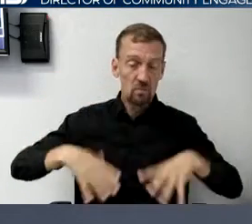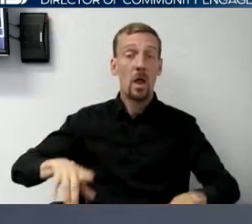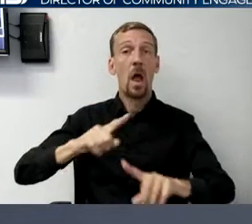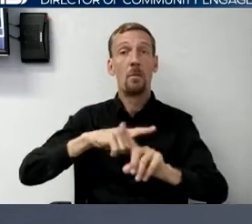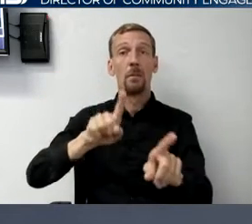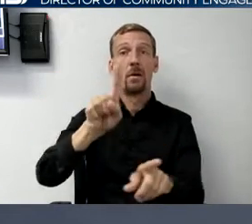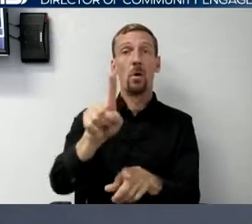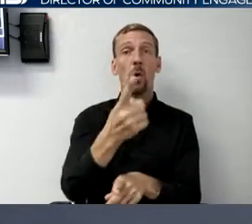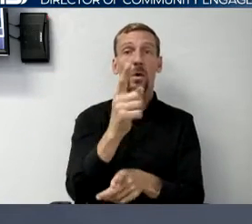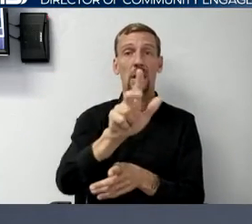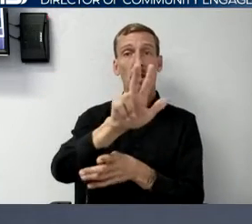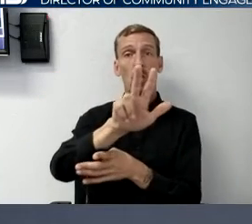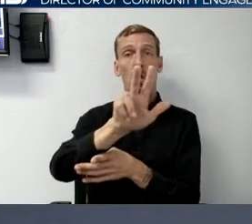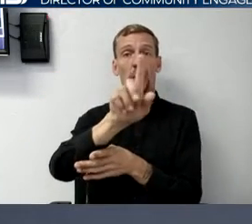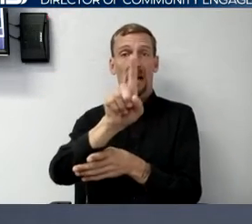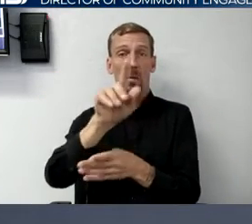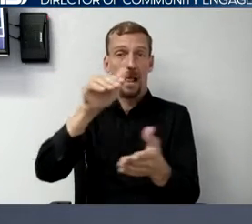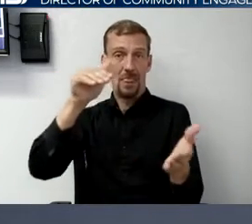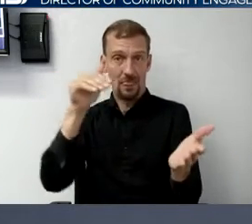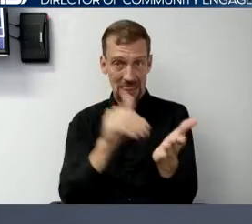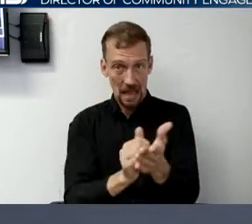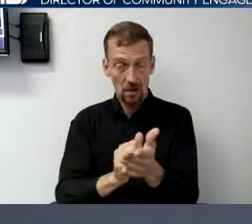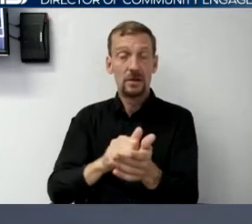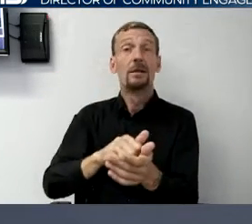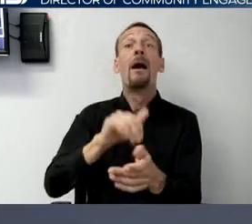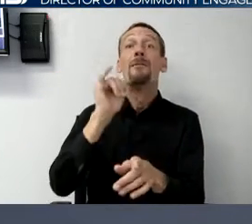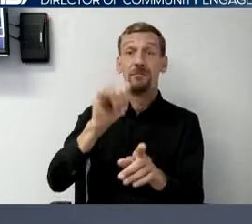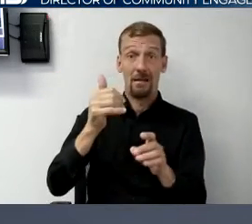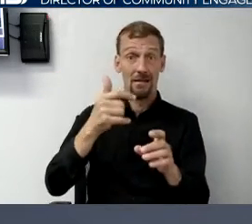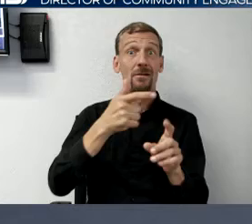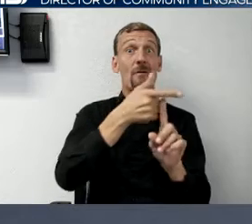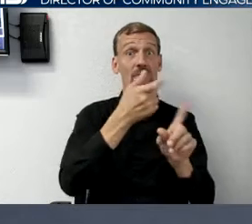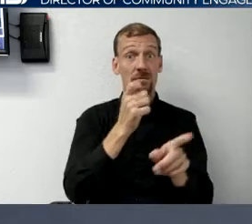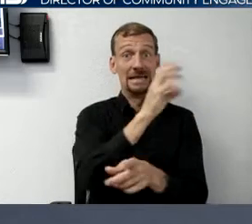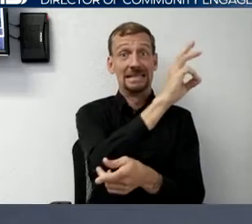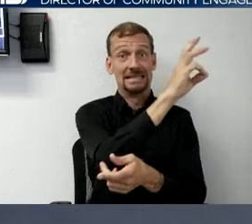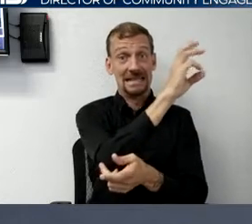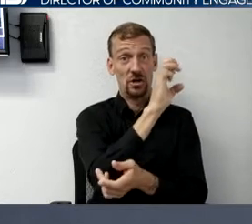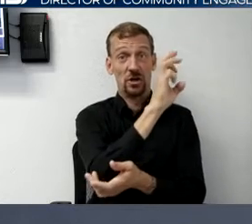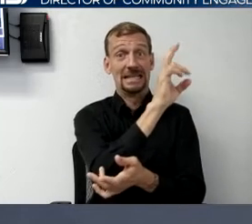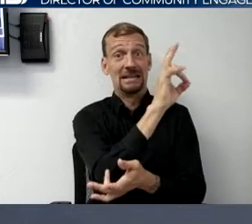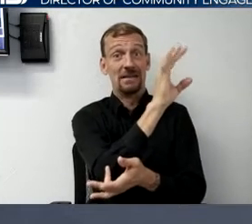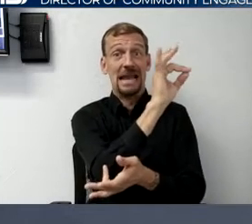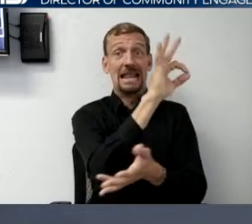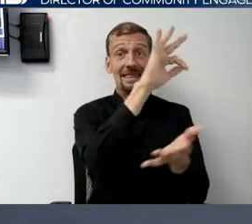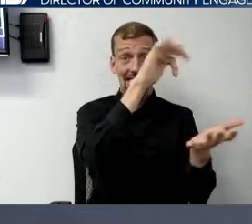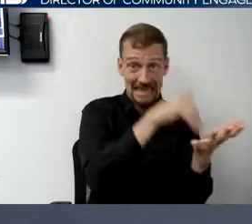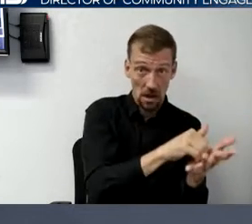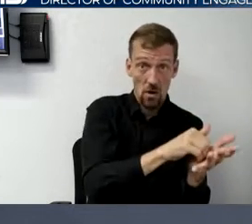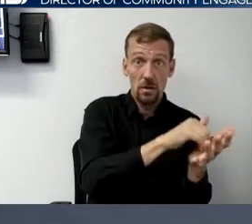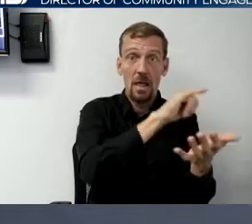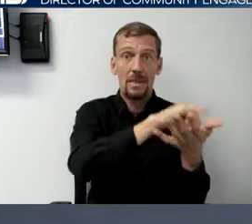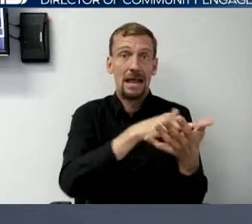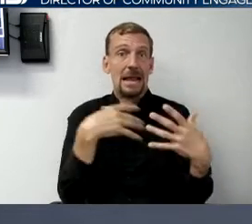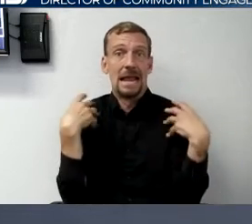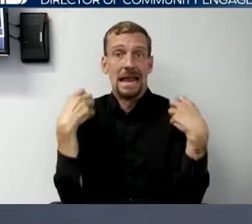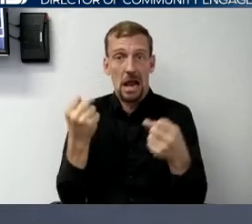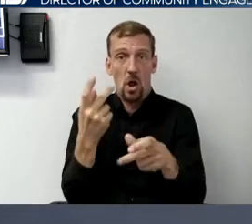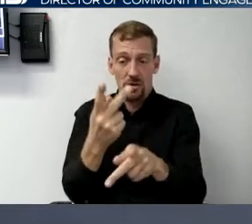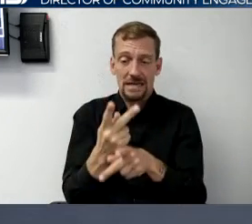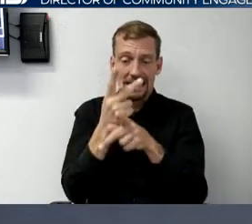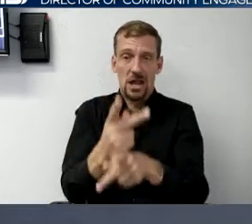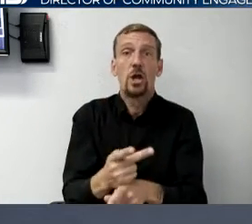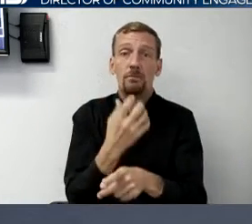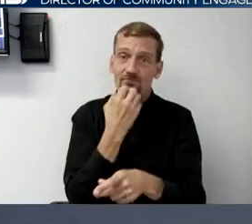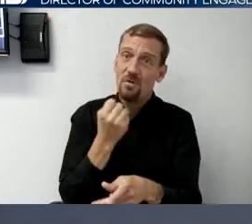under 31,000 of the 679,000 positive cases in California that are healthcare workers,